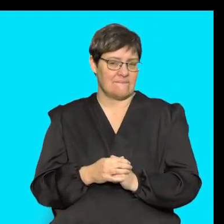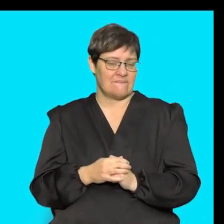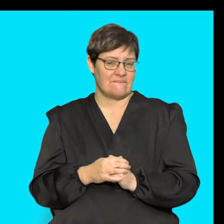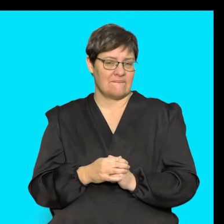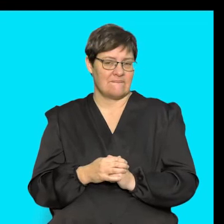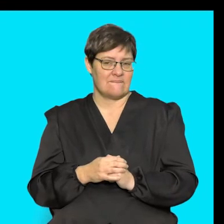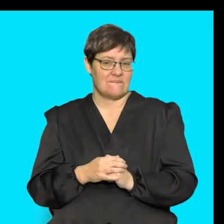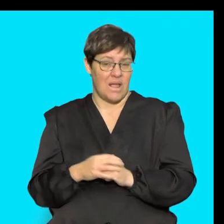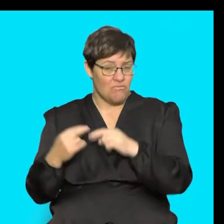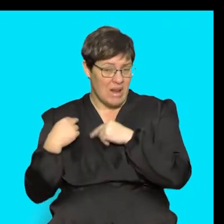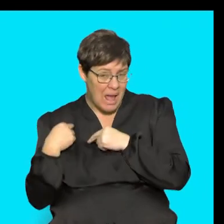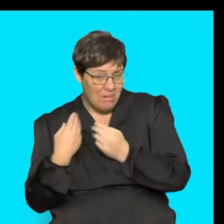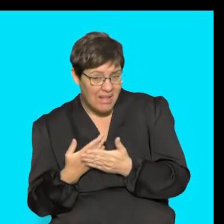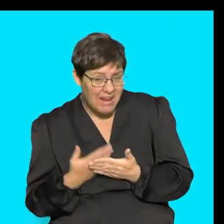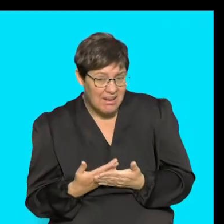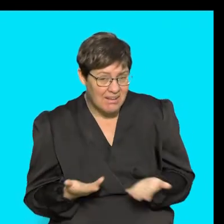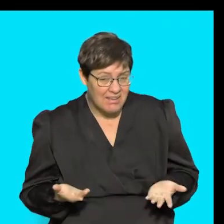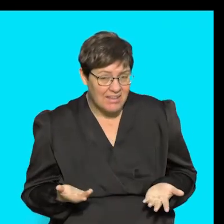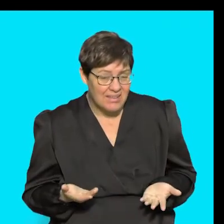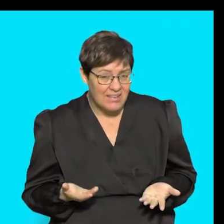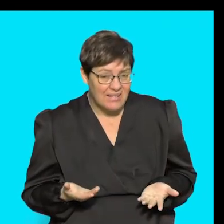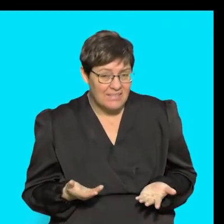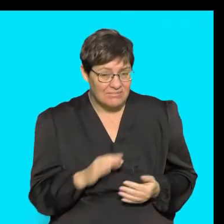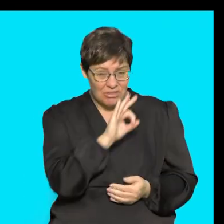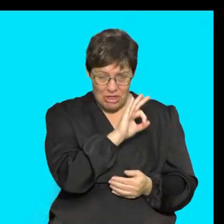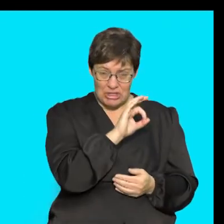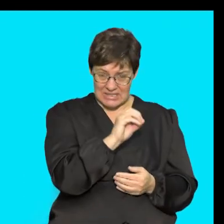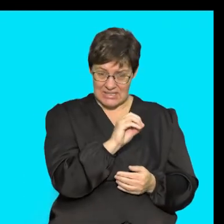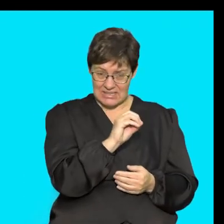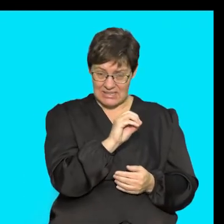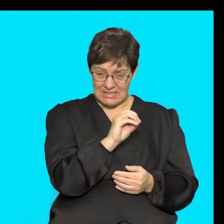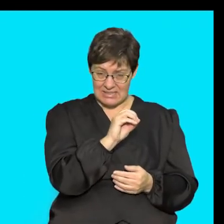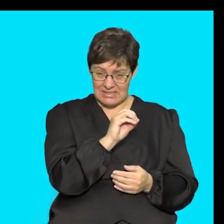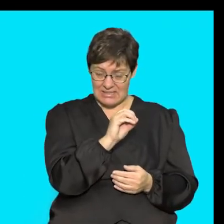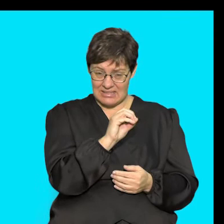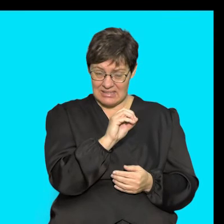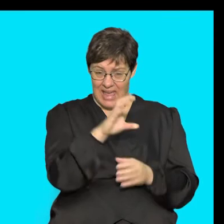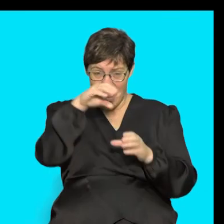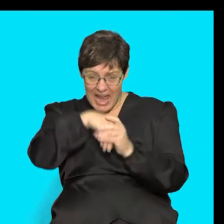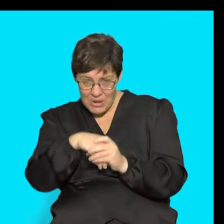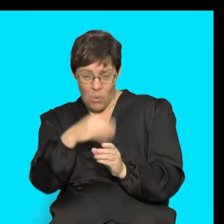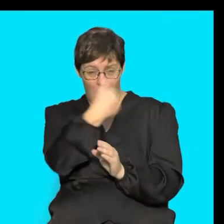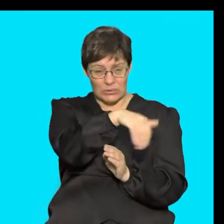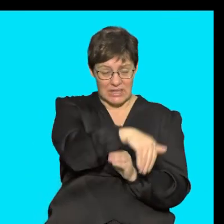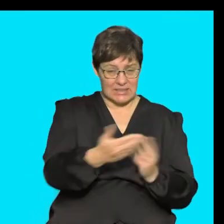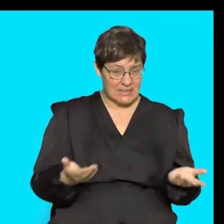What is my accounting mark? And is that reliable? Is 30% interpolating or